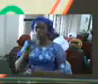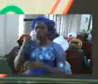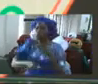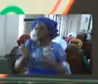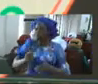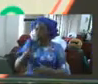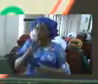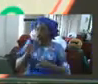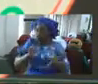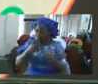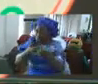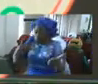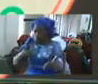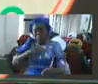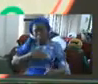don't let us stop.